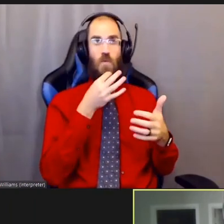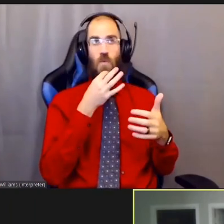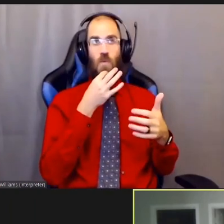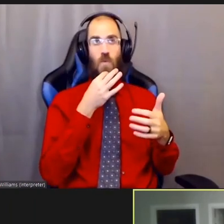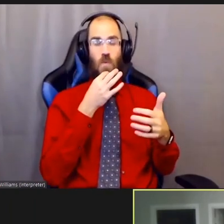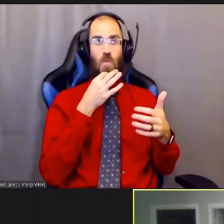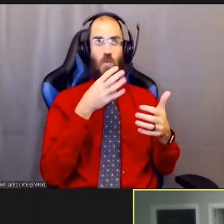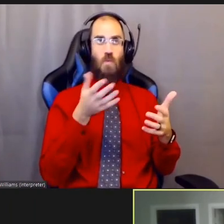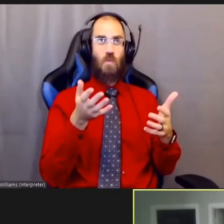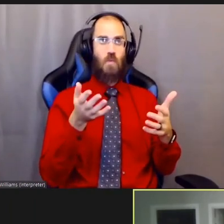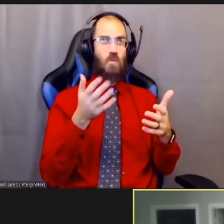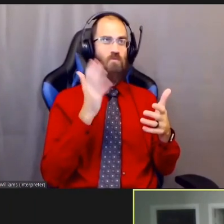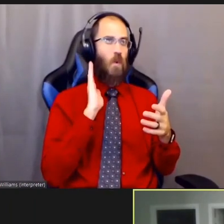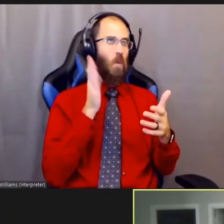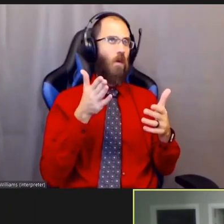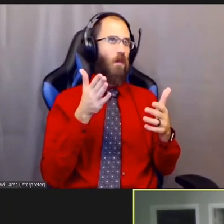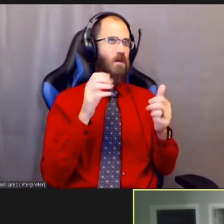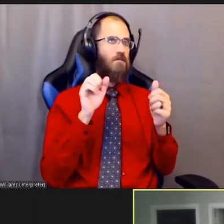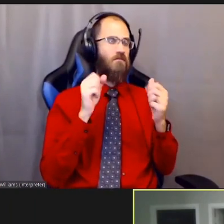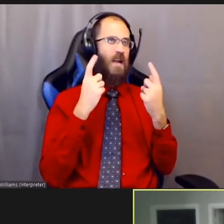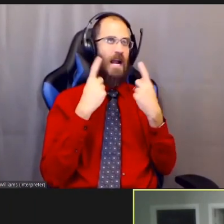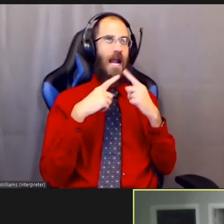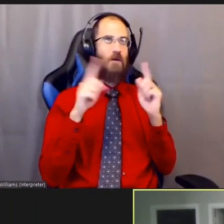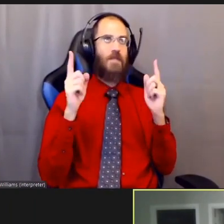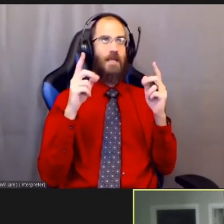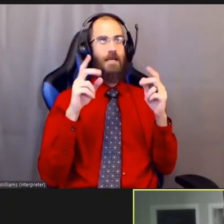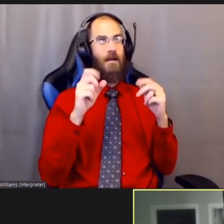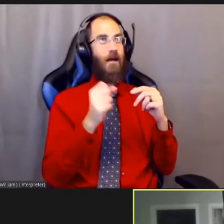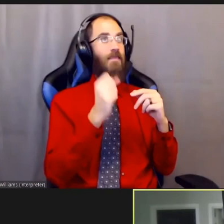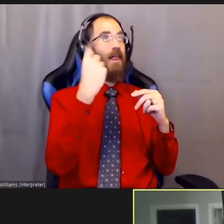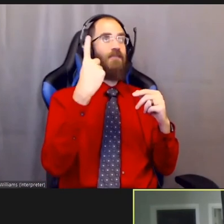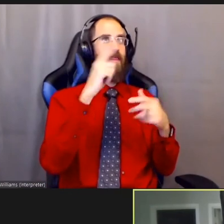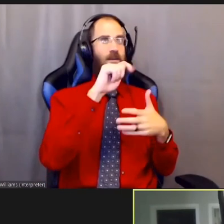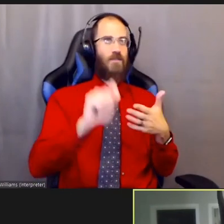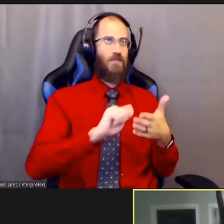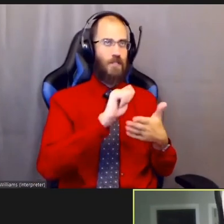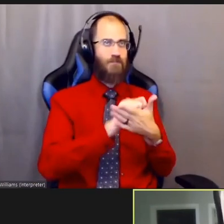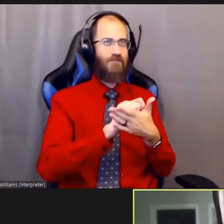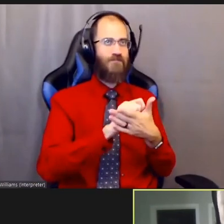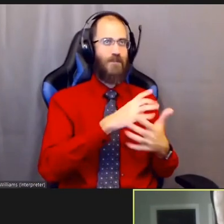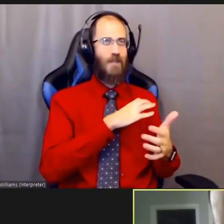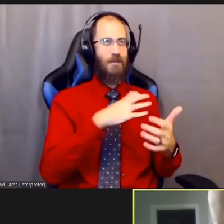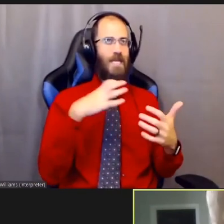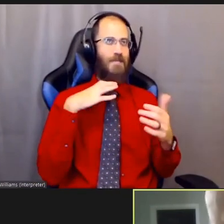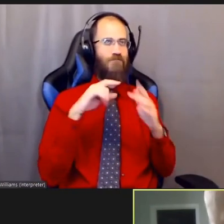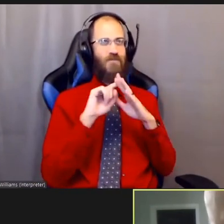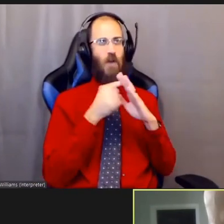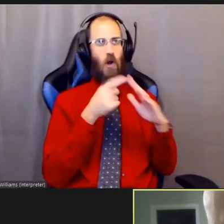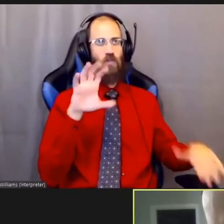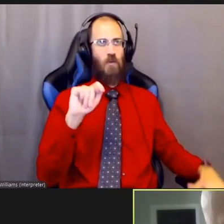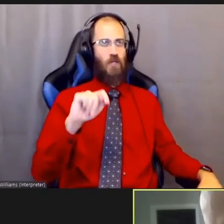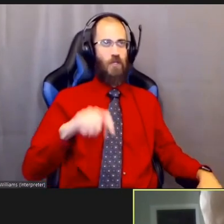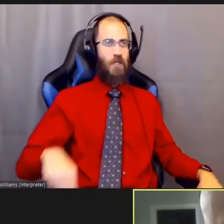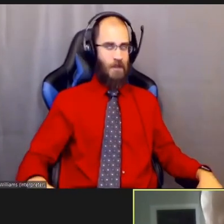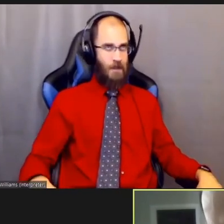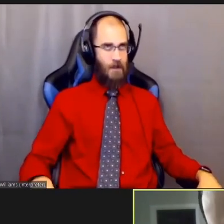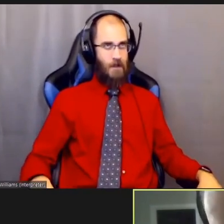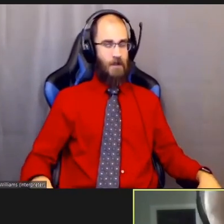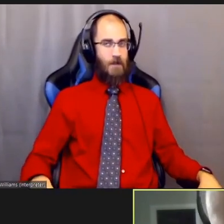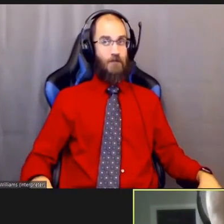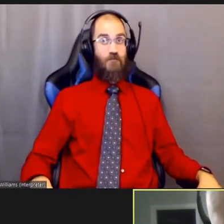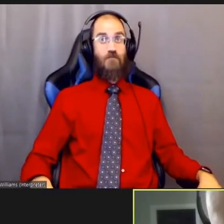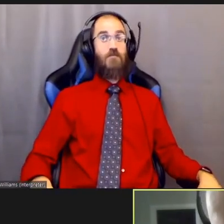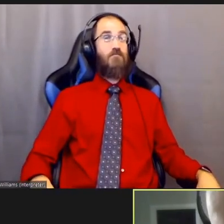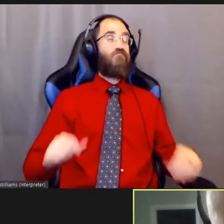and we'll be able to announce the 11th term of the committee starting in October.